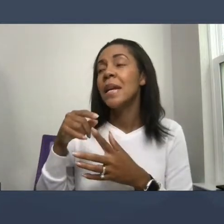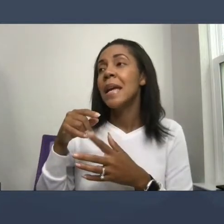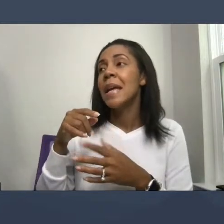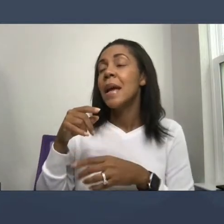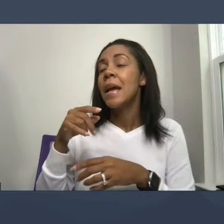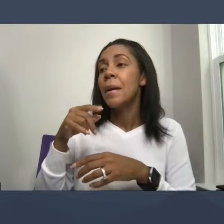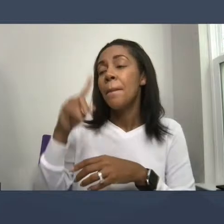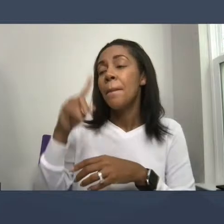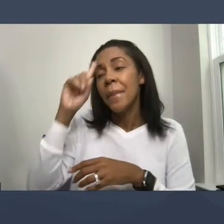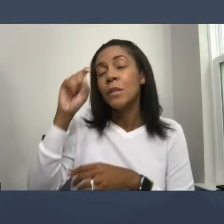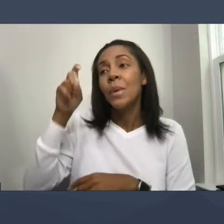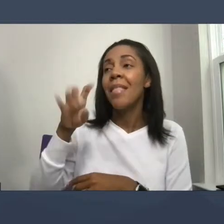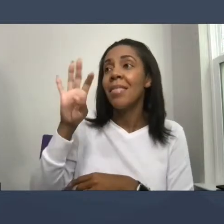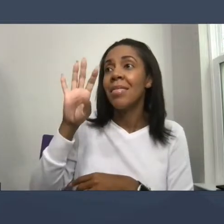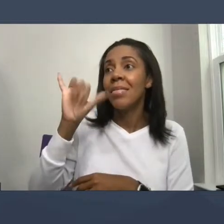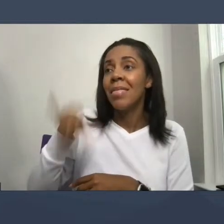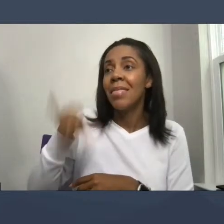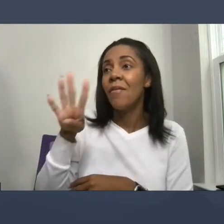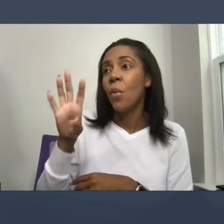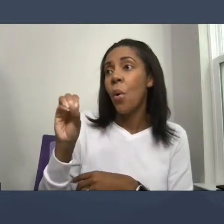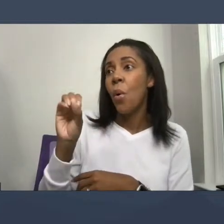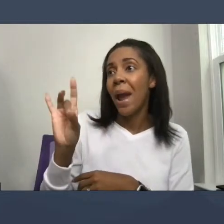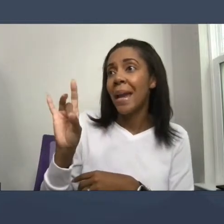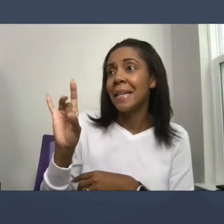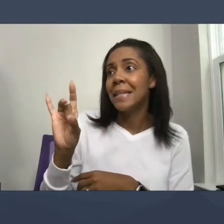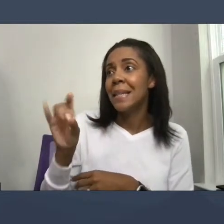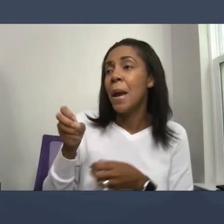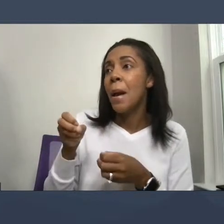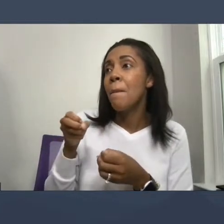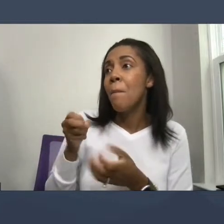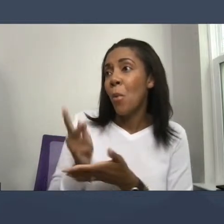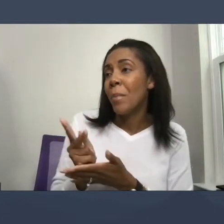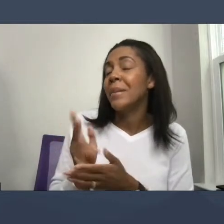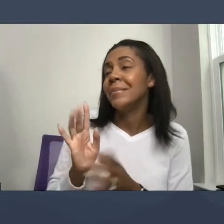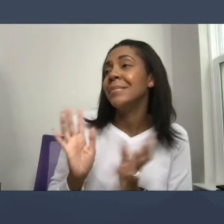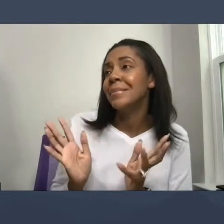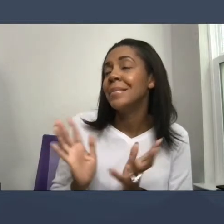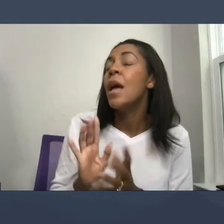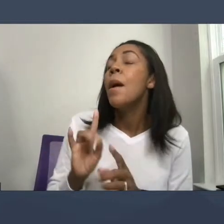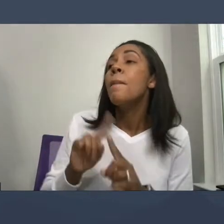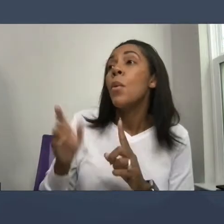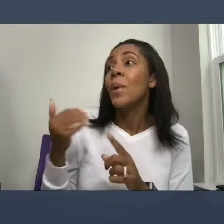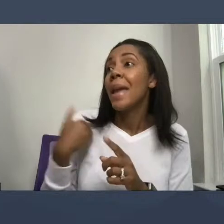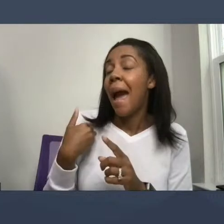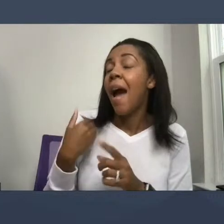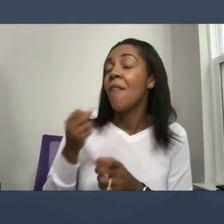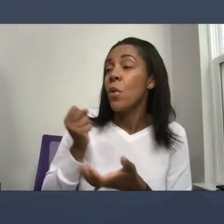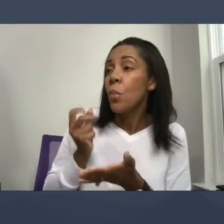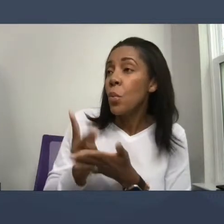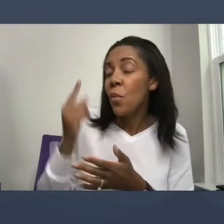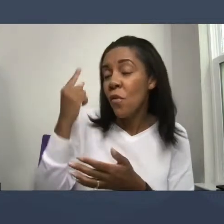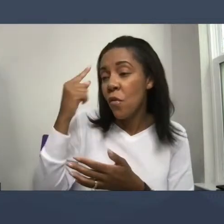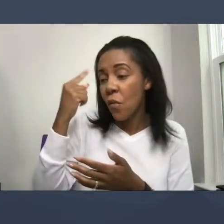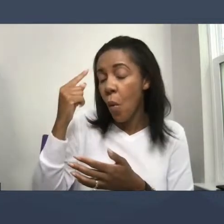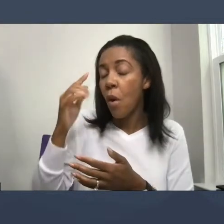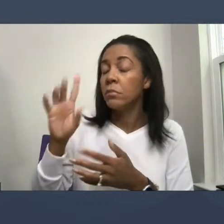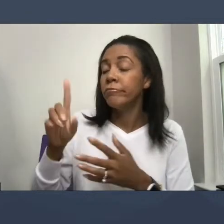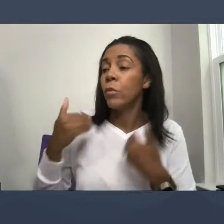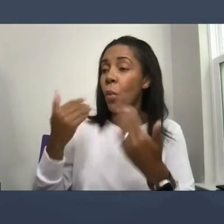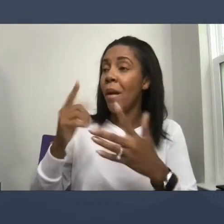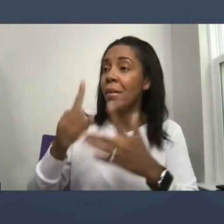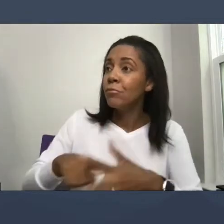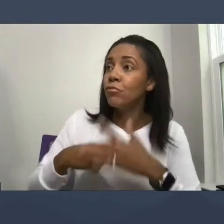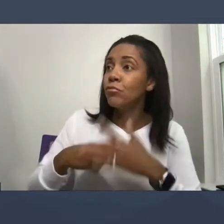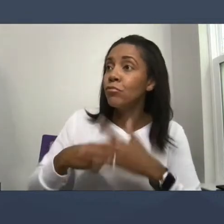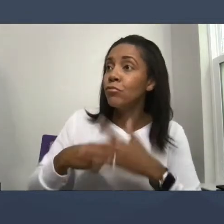is issued, but we'll begin doing, we do have approval for demolition, and that will begin on Thursday.